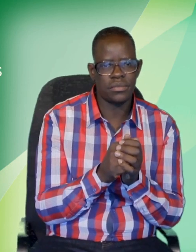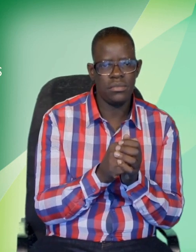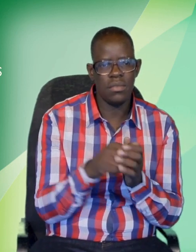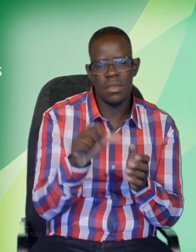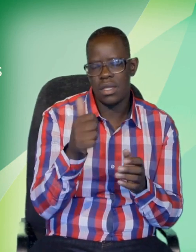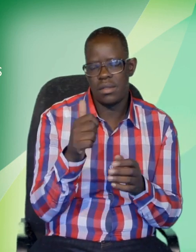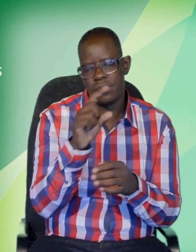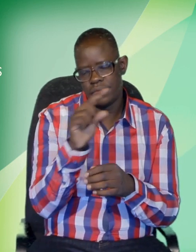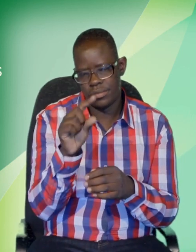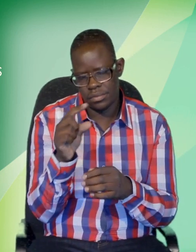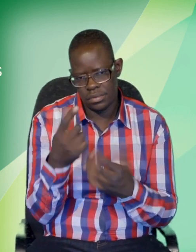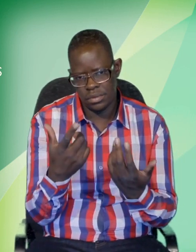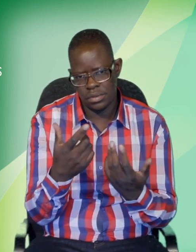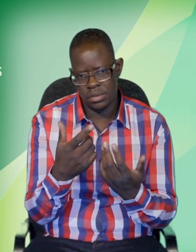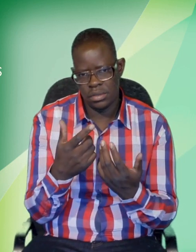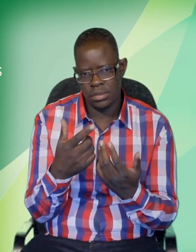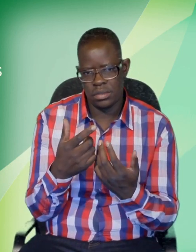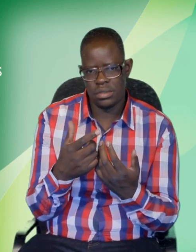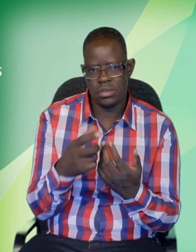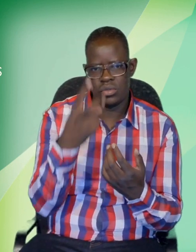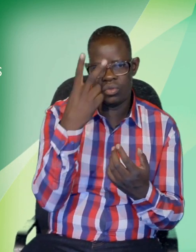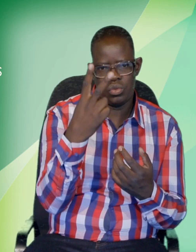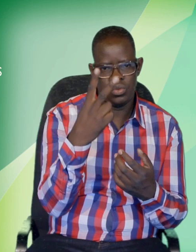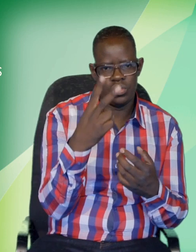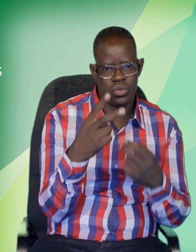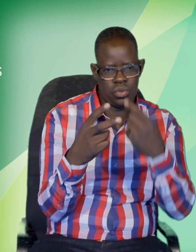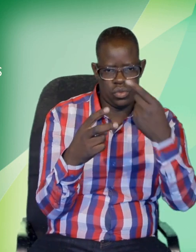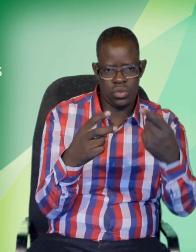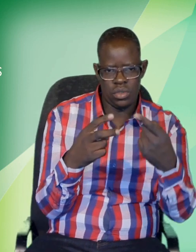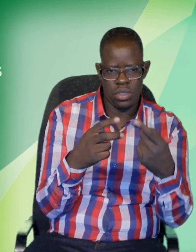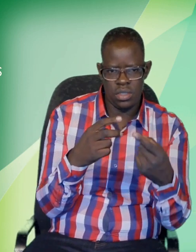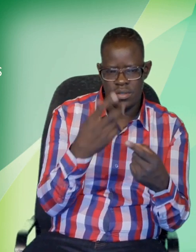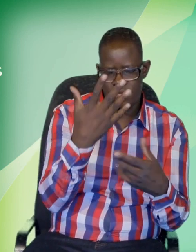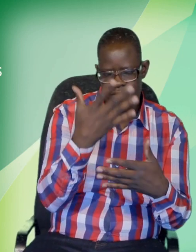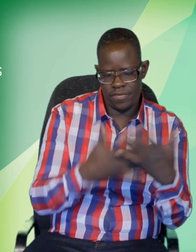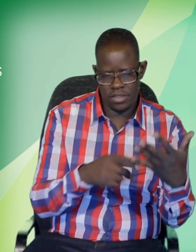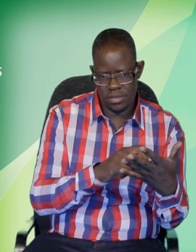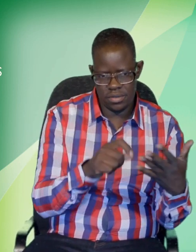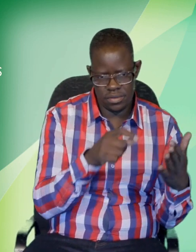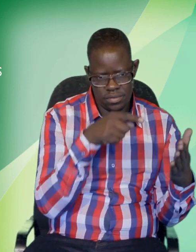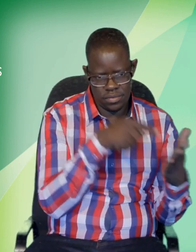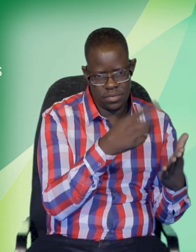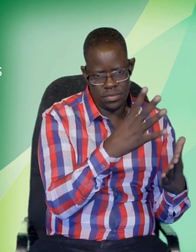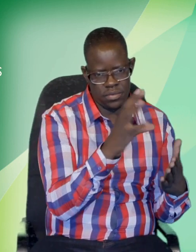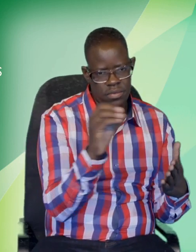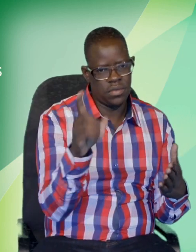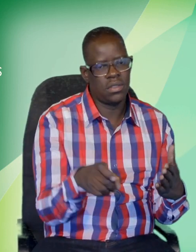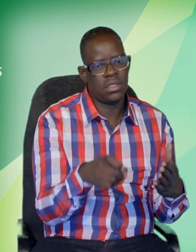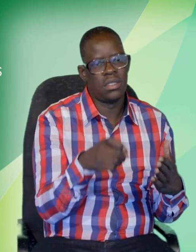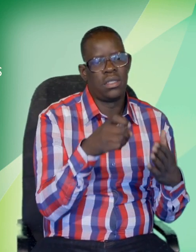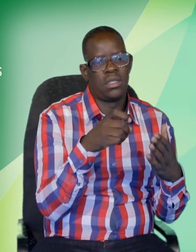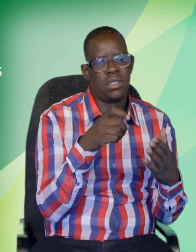other words, this transaction is consisting of two elements: the receipt of 50,000 cash supplied by the owners of the